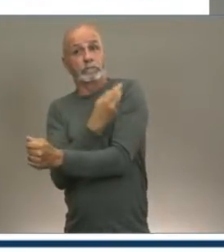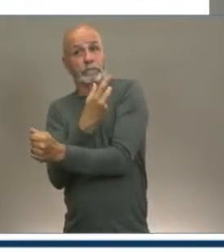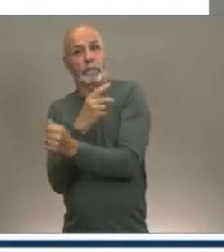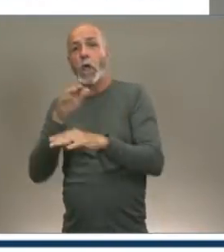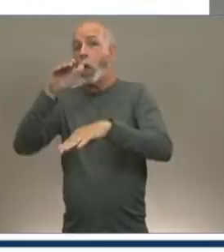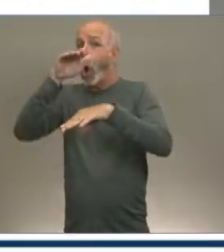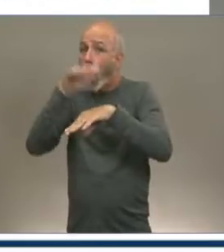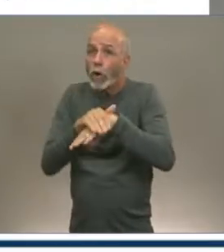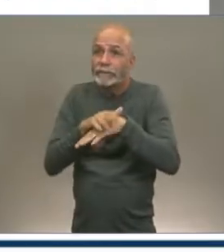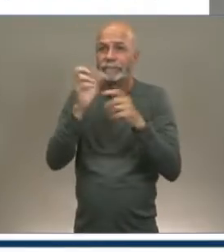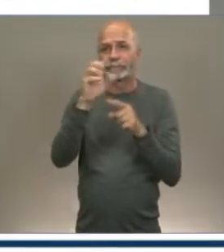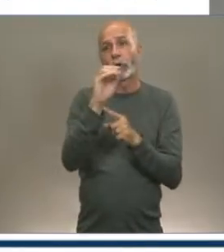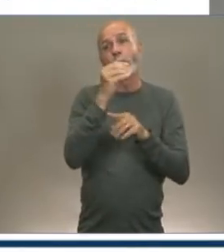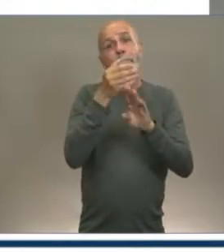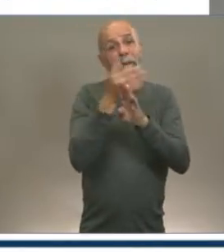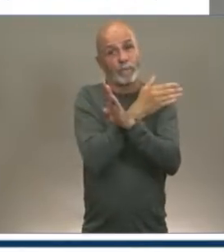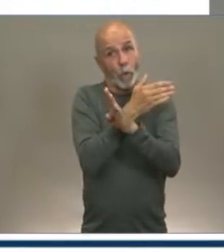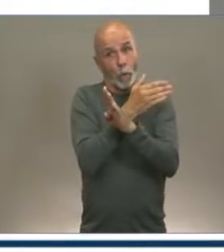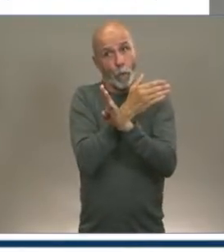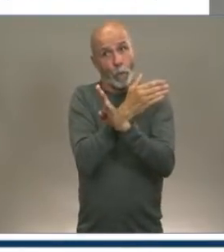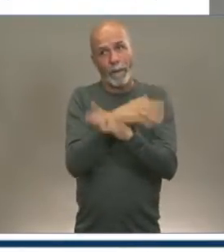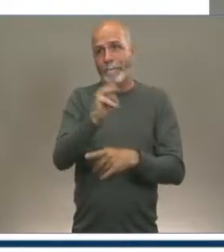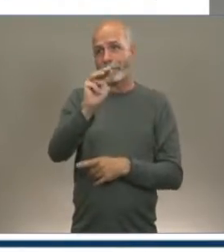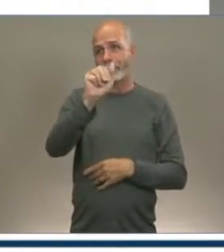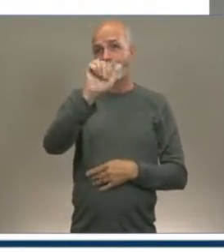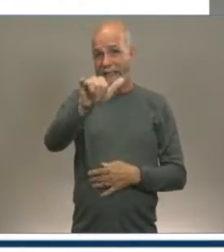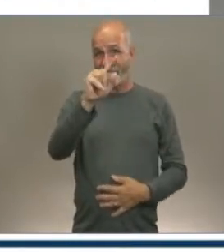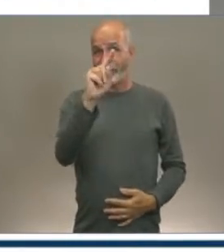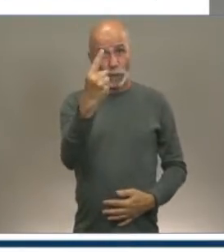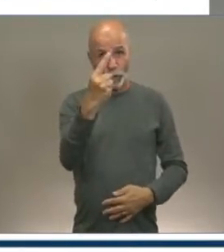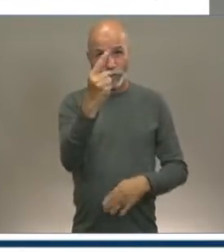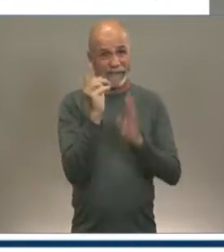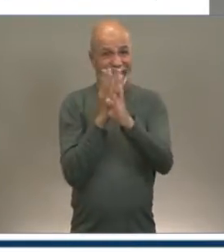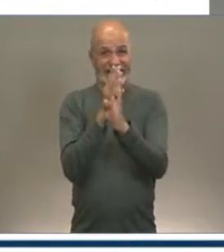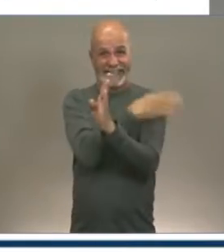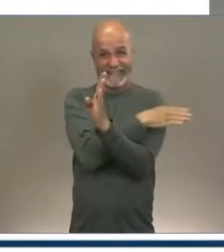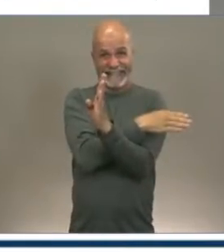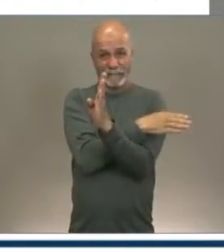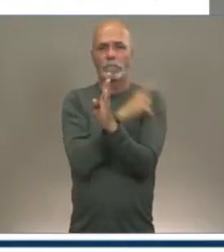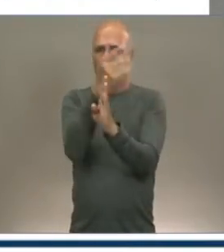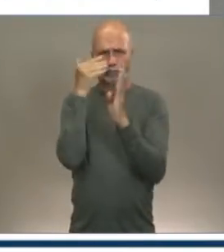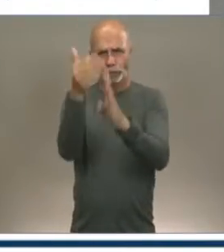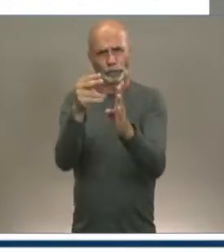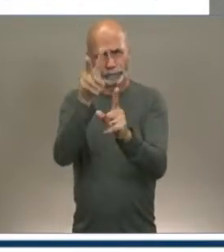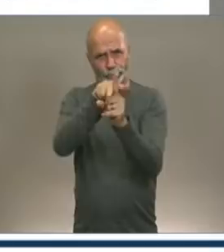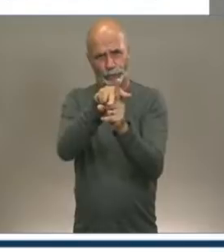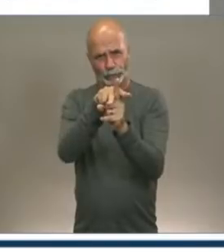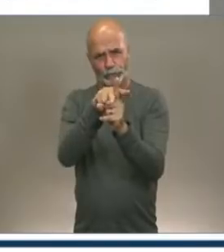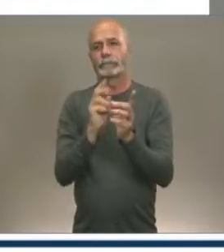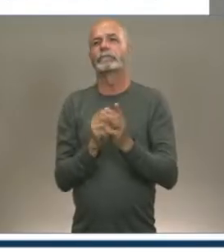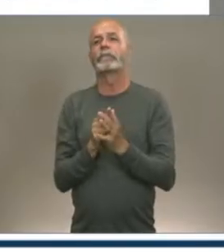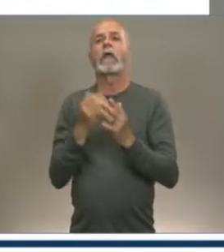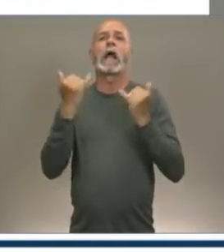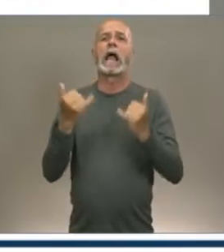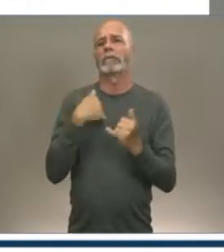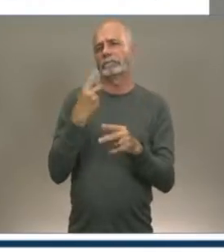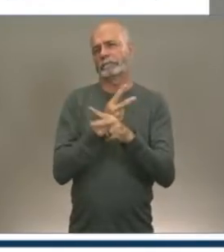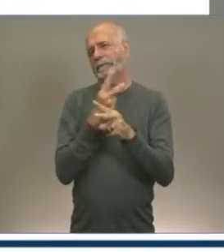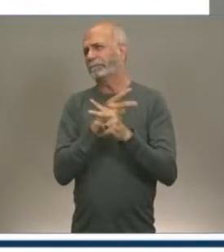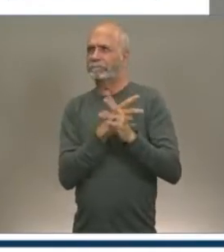1st can book an appointment to get their second shot. In most cases, it's 3 to 5 weeks earlier than originally